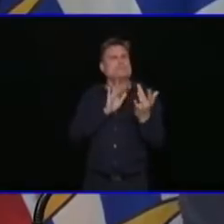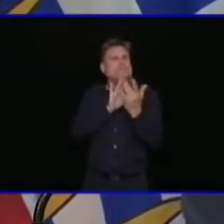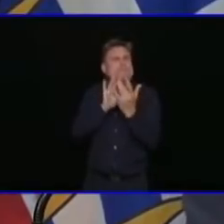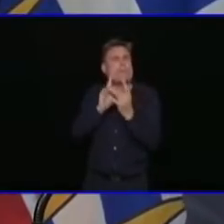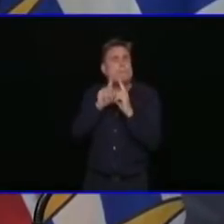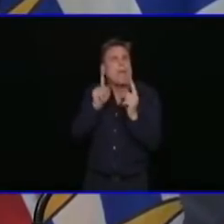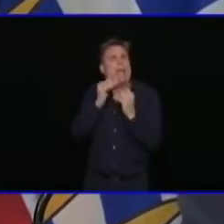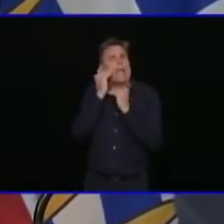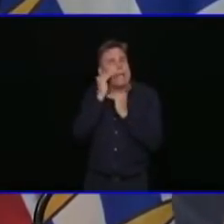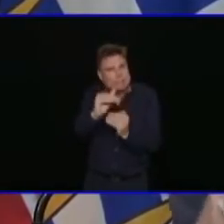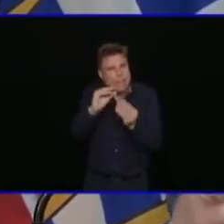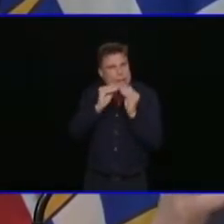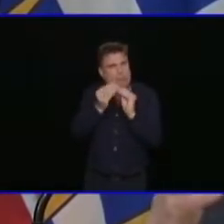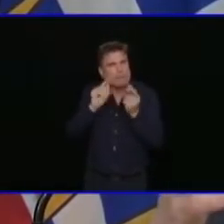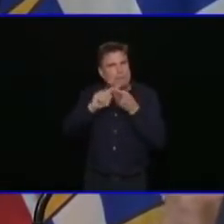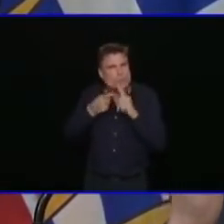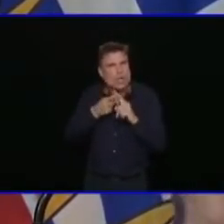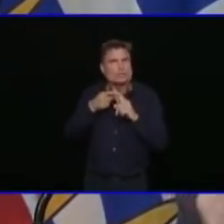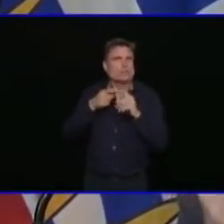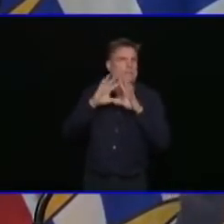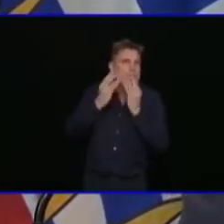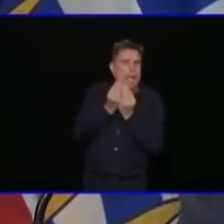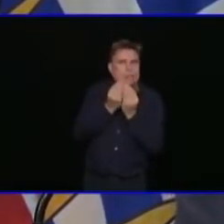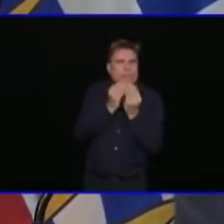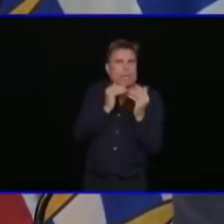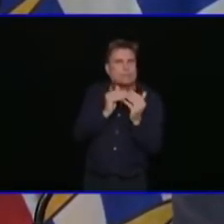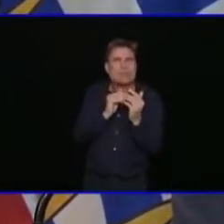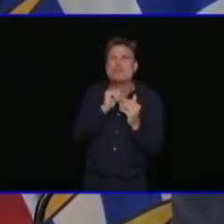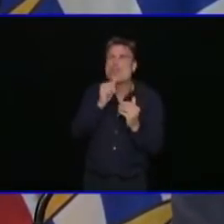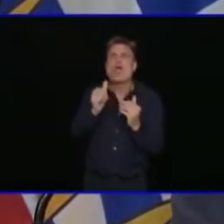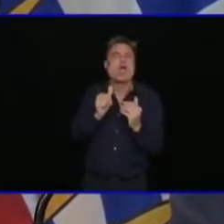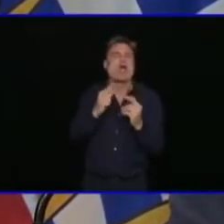sure that we're doing it slowly and thoughtfully, and with